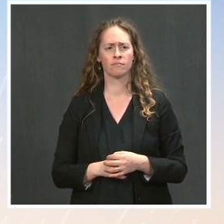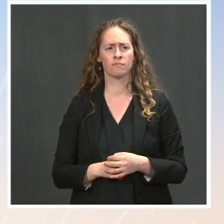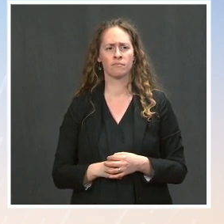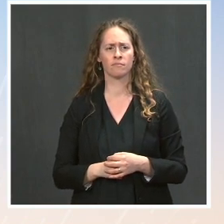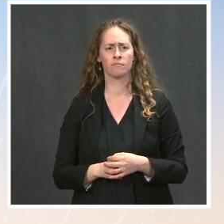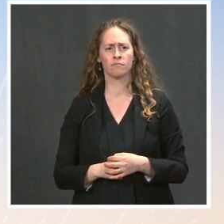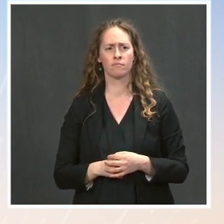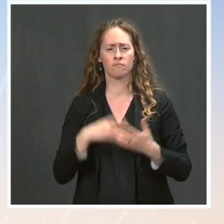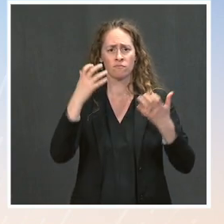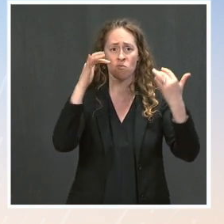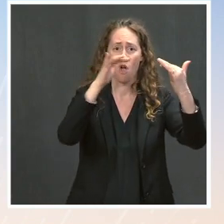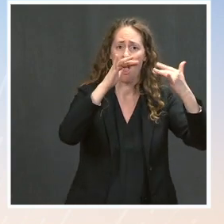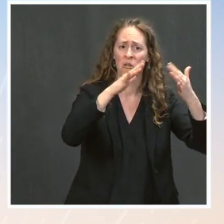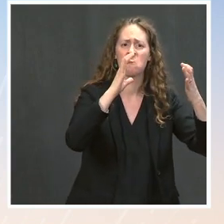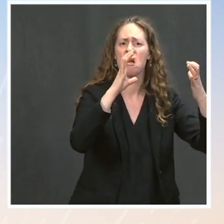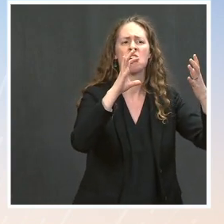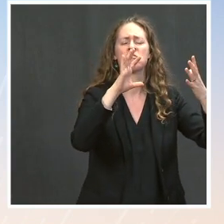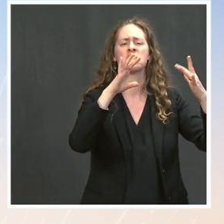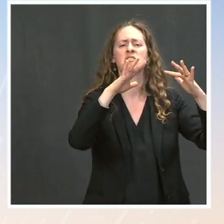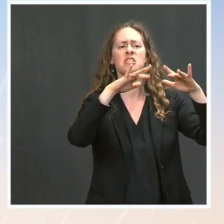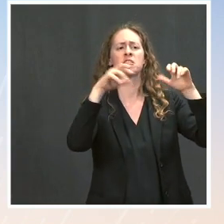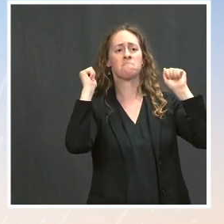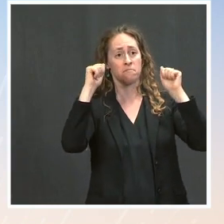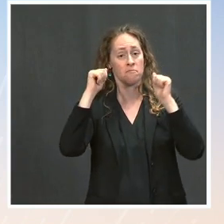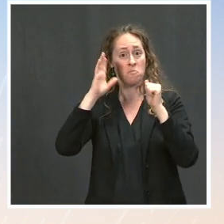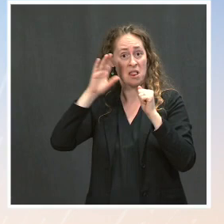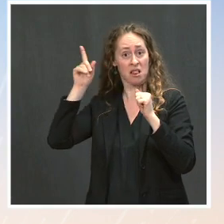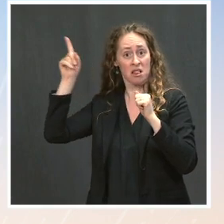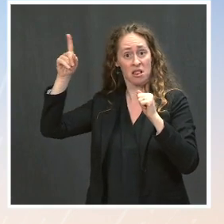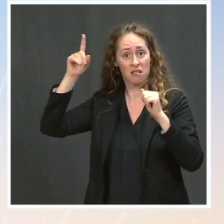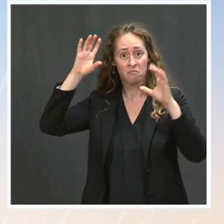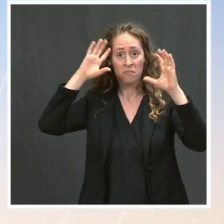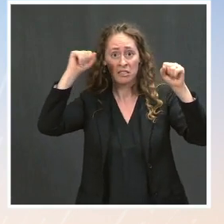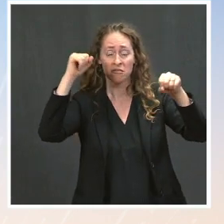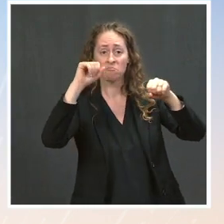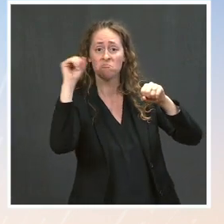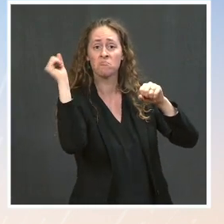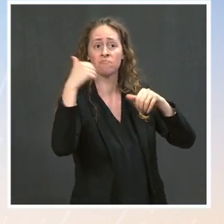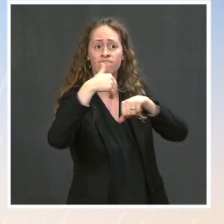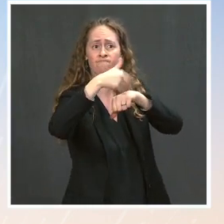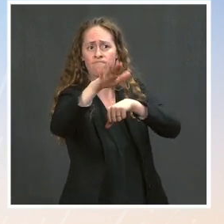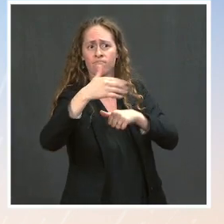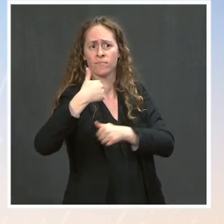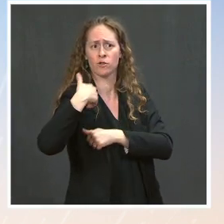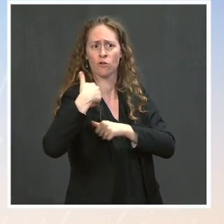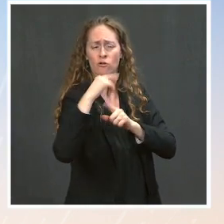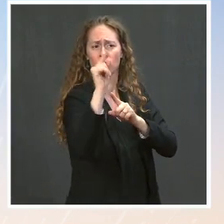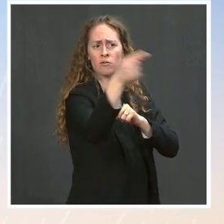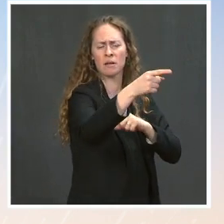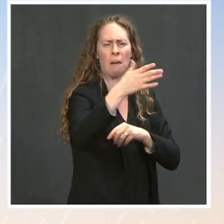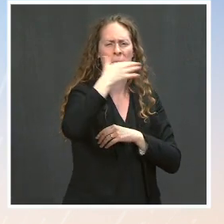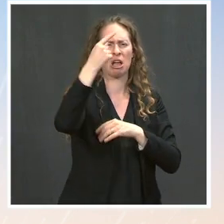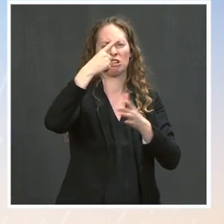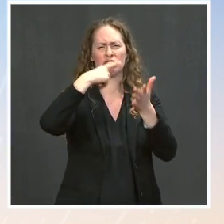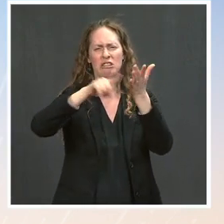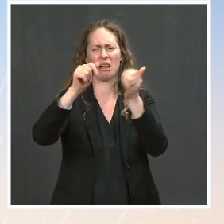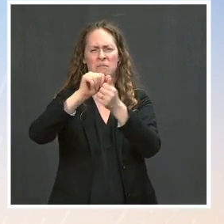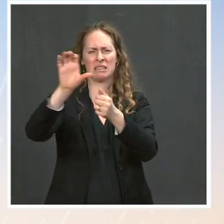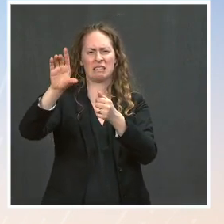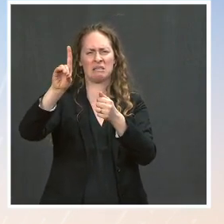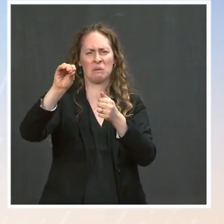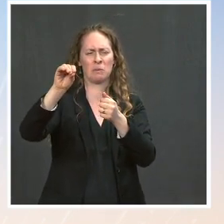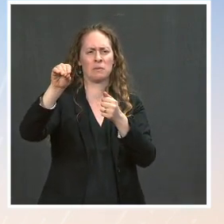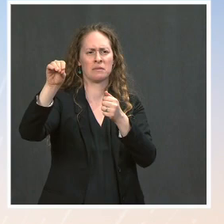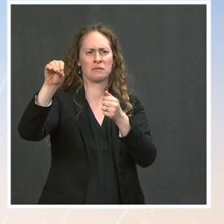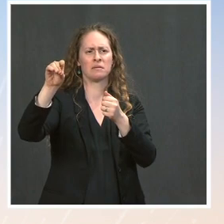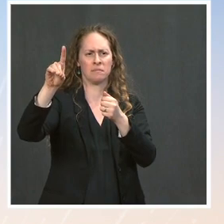would certainly point you to the State Department. They're probably the most appropriate entity to talk about our engagement and negotiations. We have been engaged in the past, as you